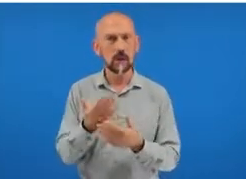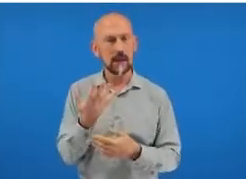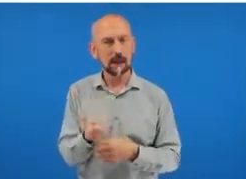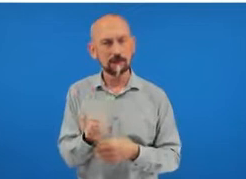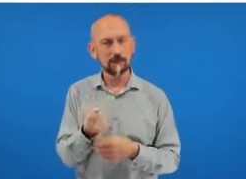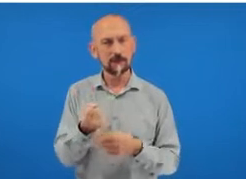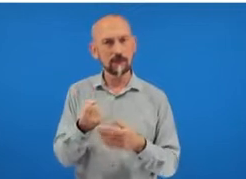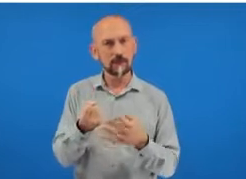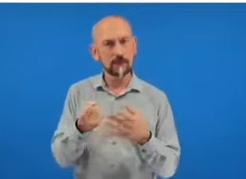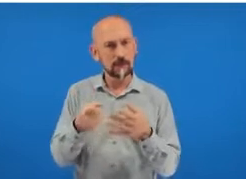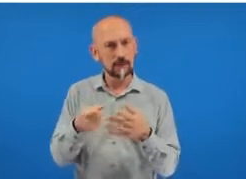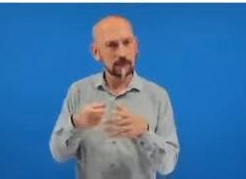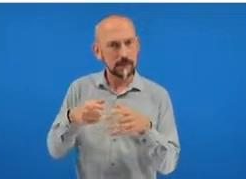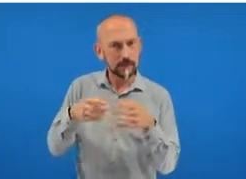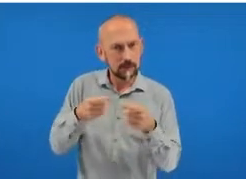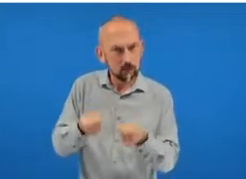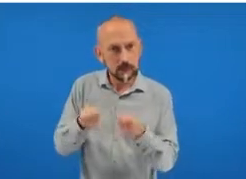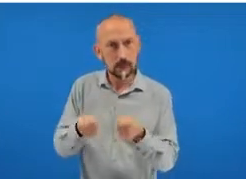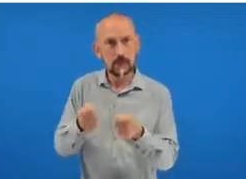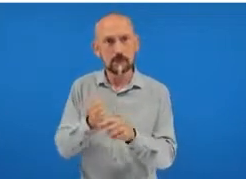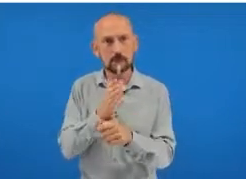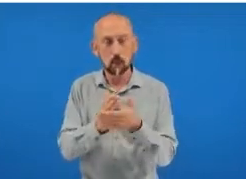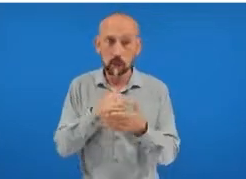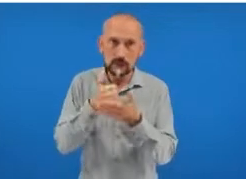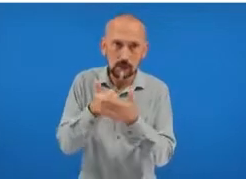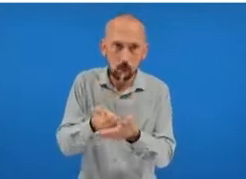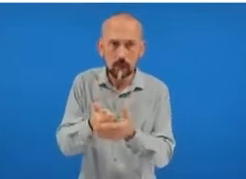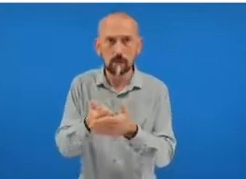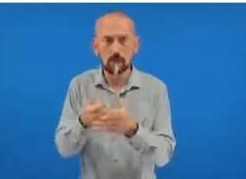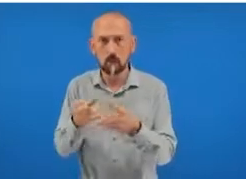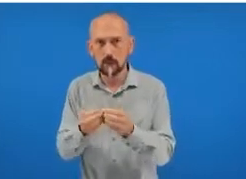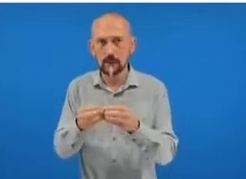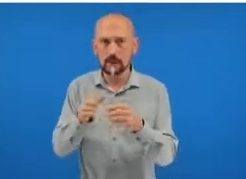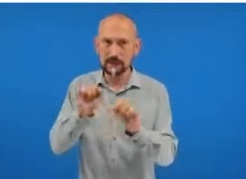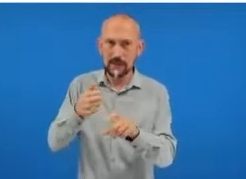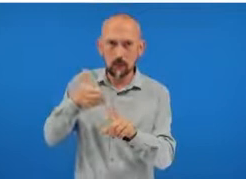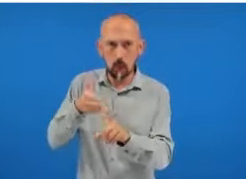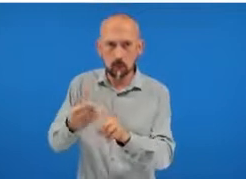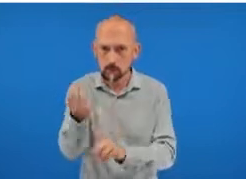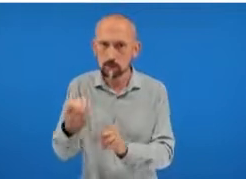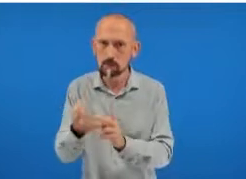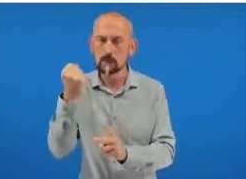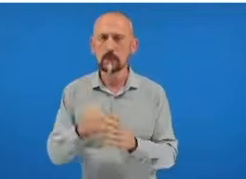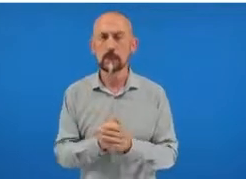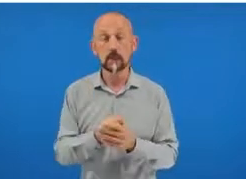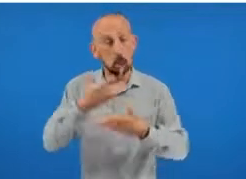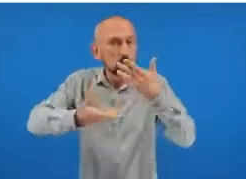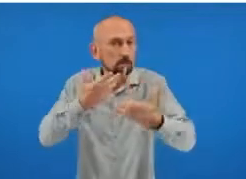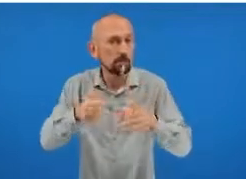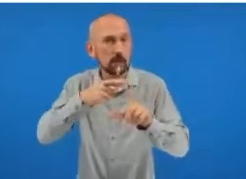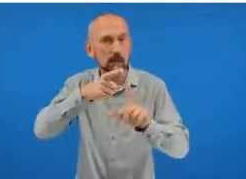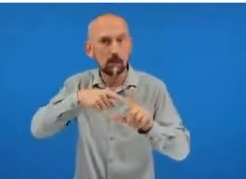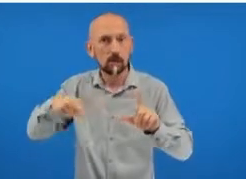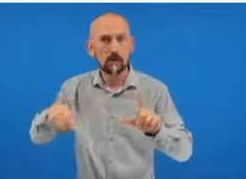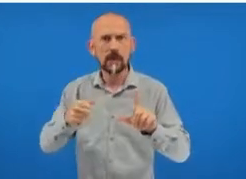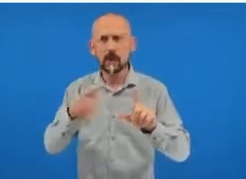problems towards their particular goals? So let me talk about the graph. Firstly, you can see the horizontal black dotted